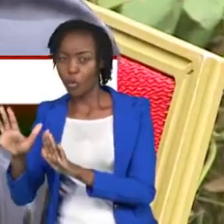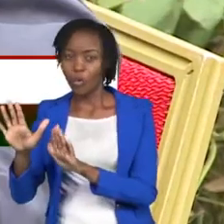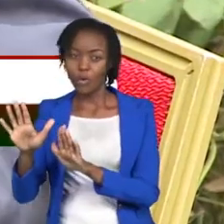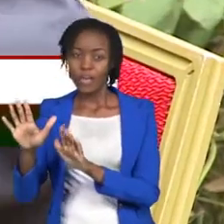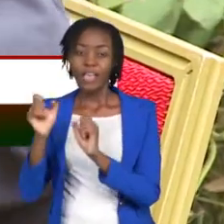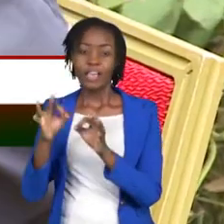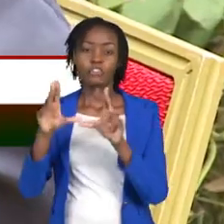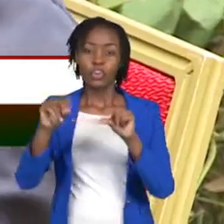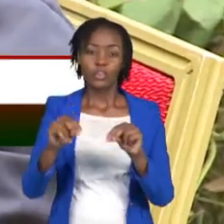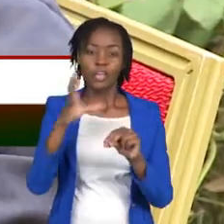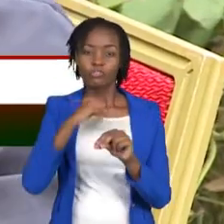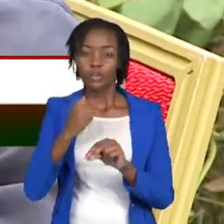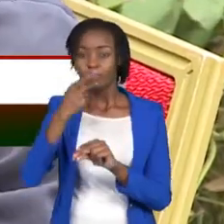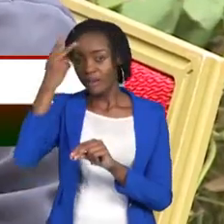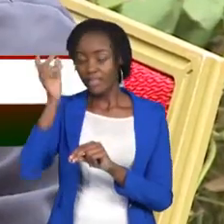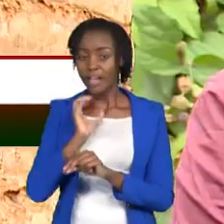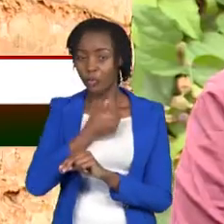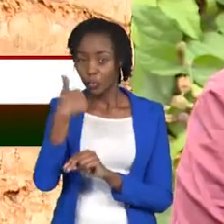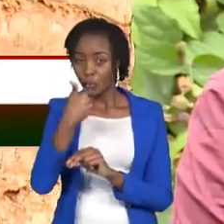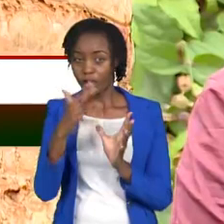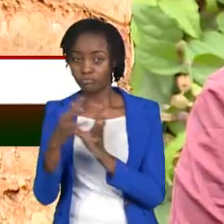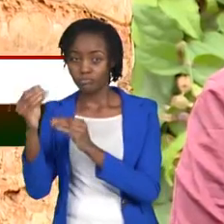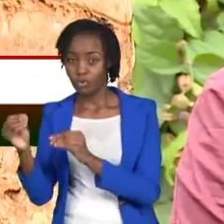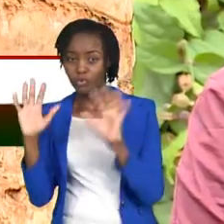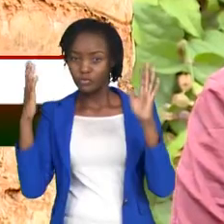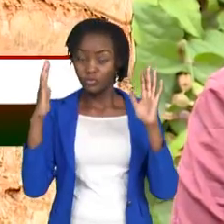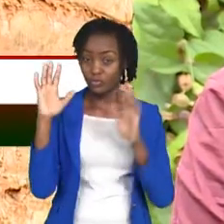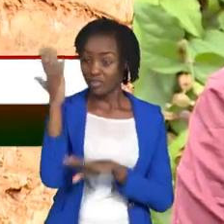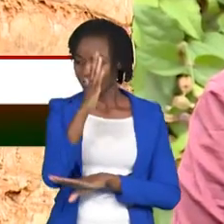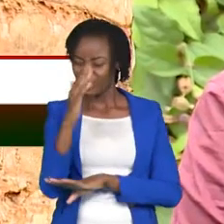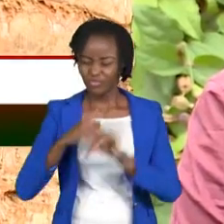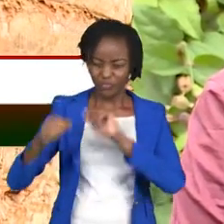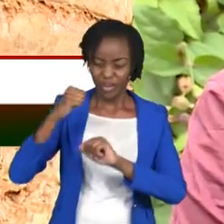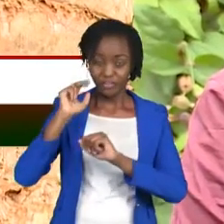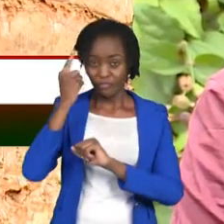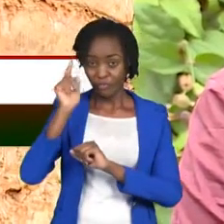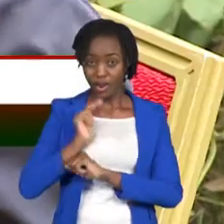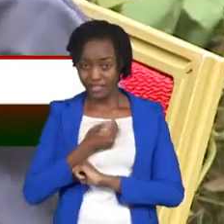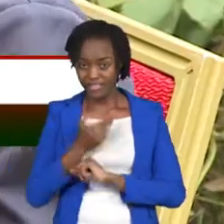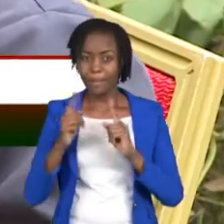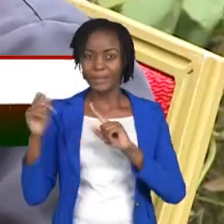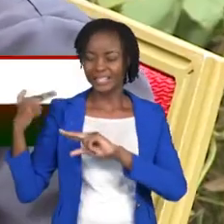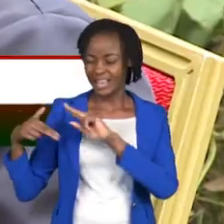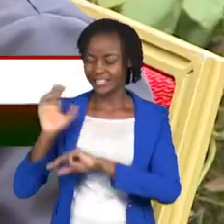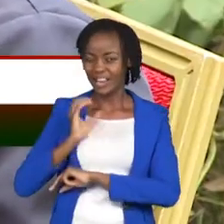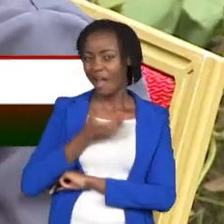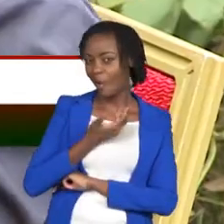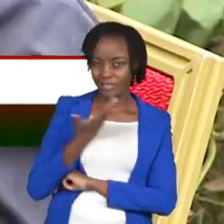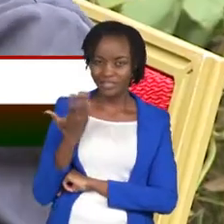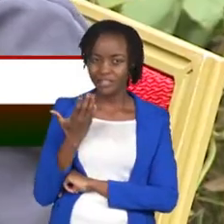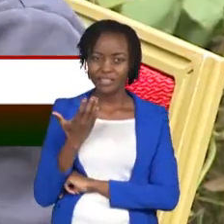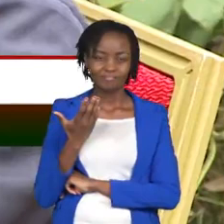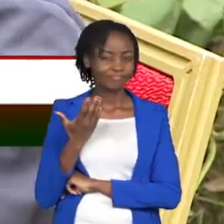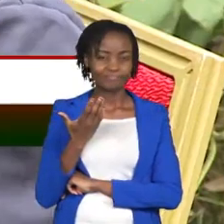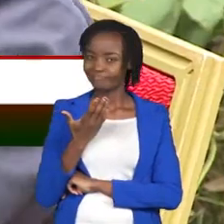the forest and fought for us. So we do care. The only problem is our history is so sanitized that we